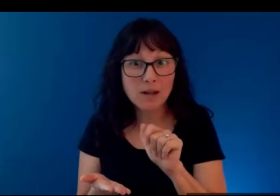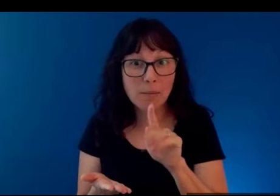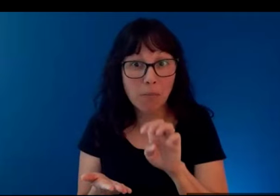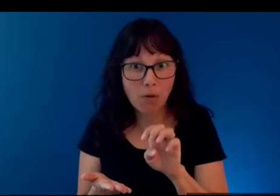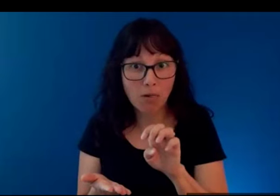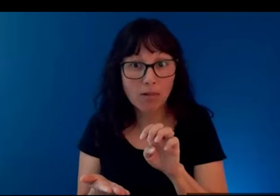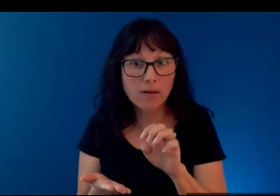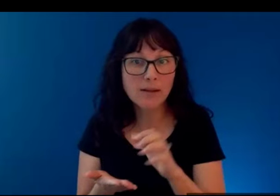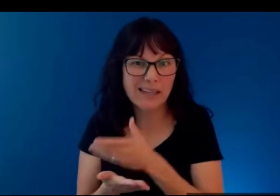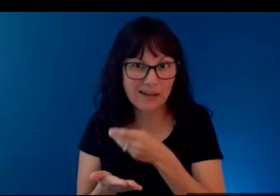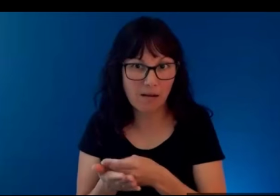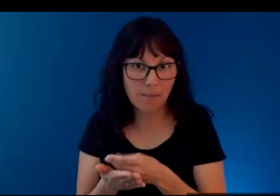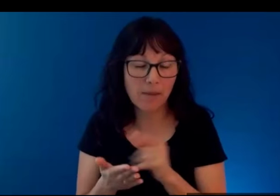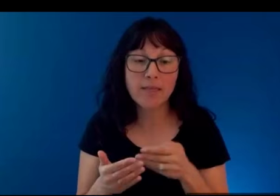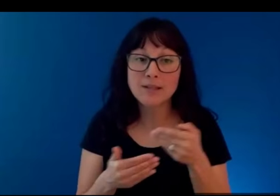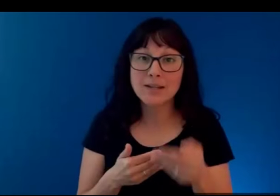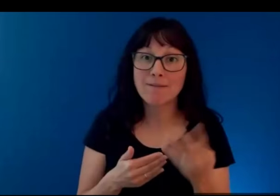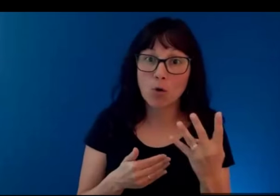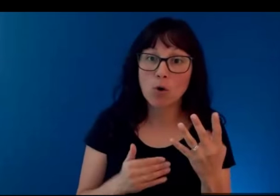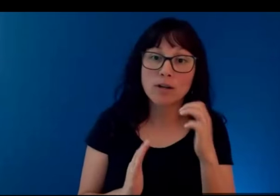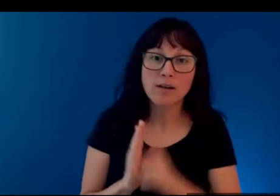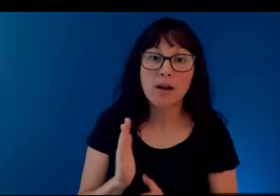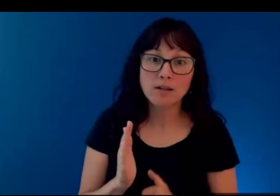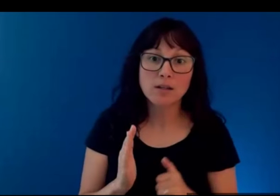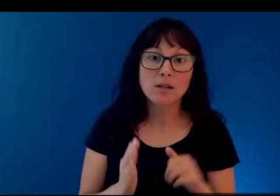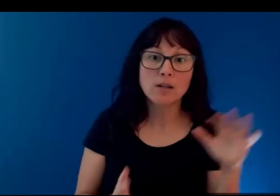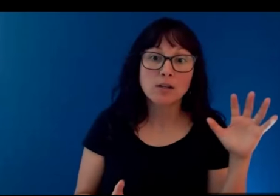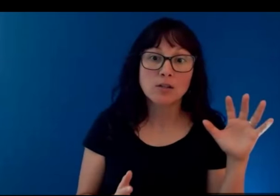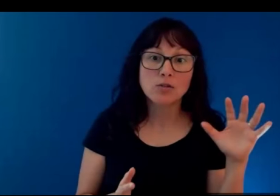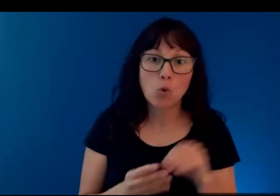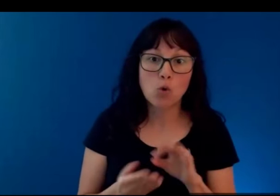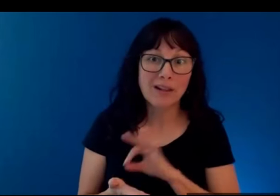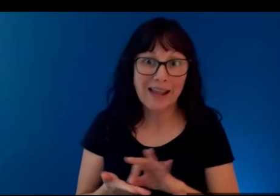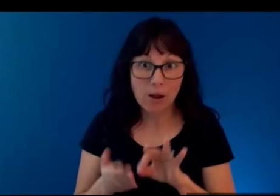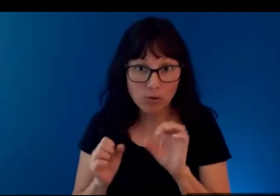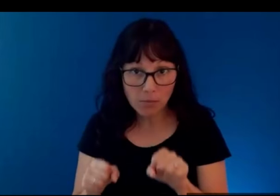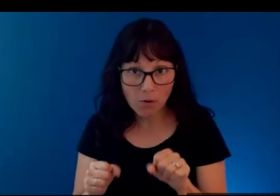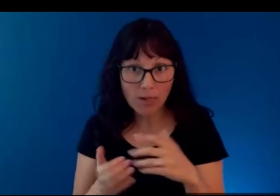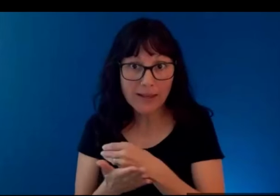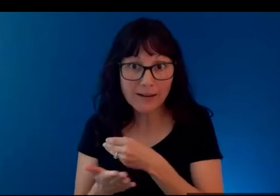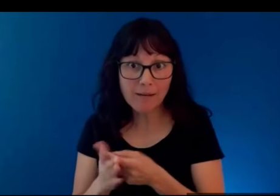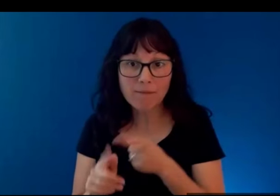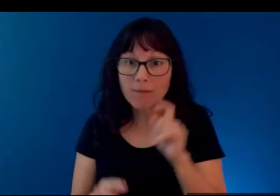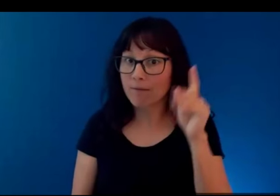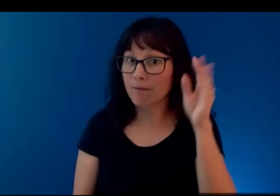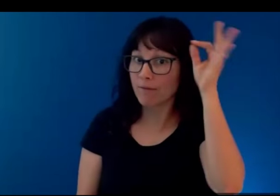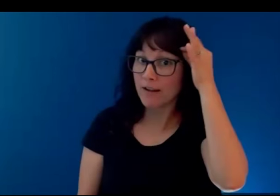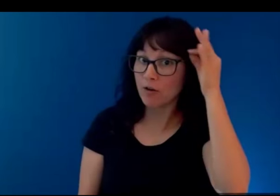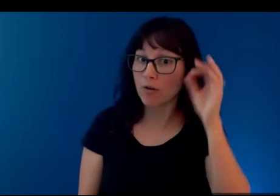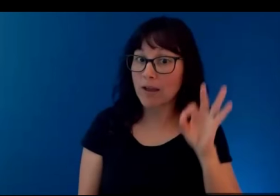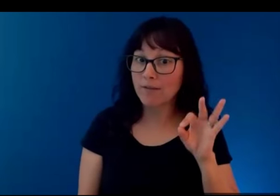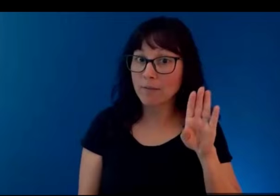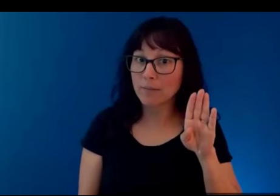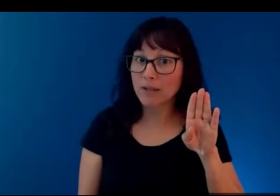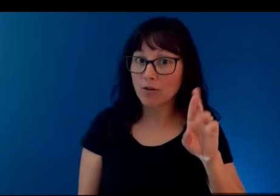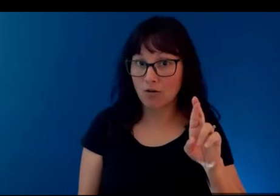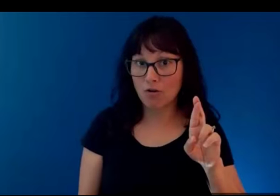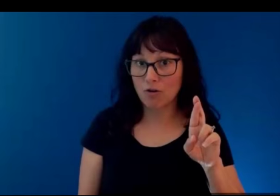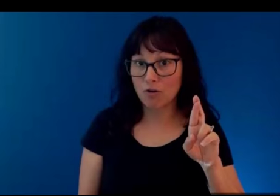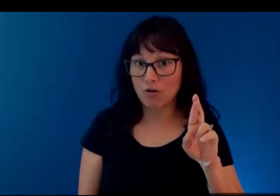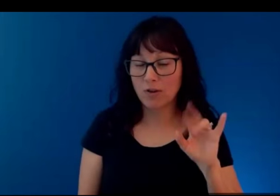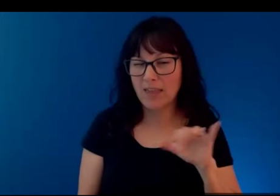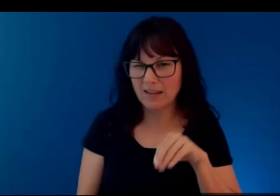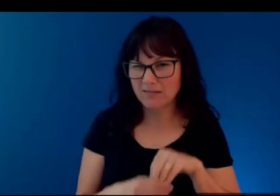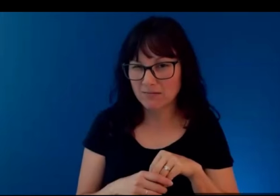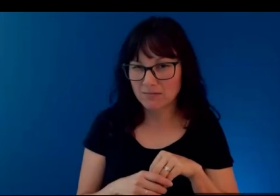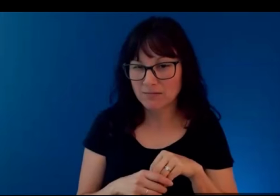4, you'll deduct total countable income from the federal FBR that